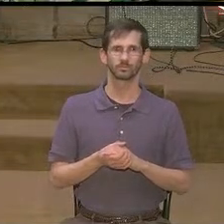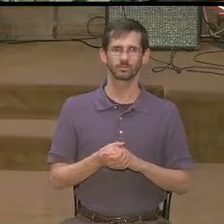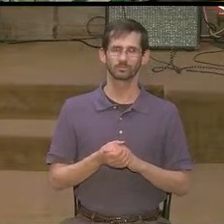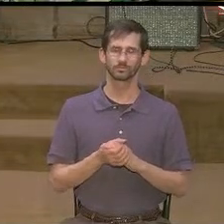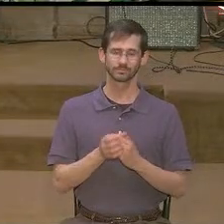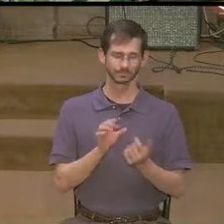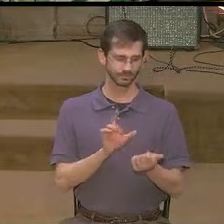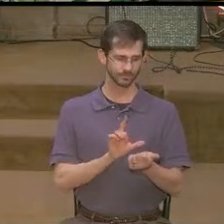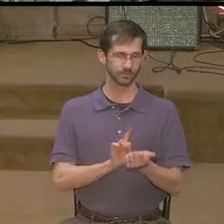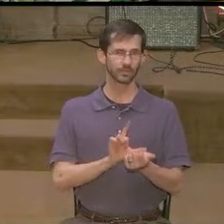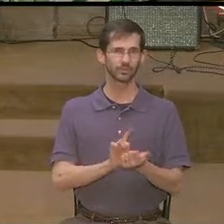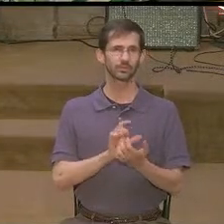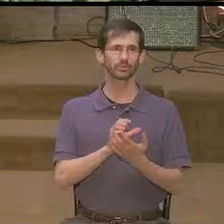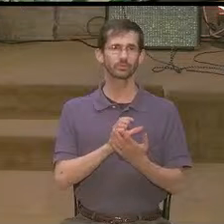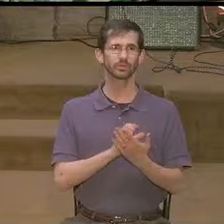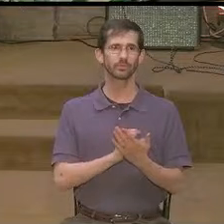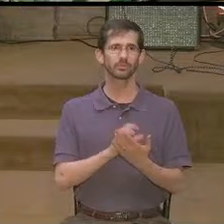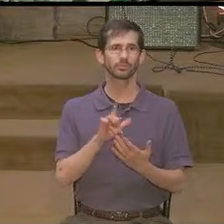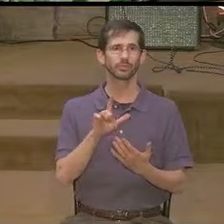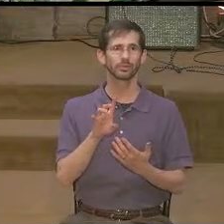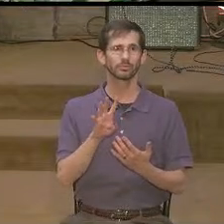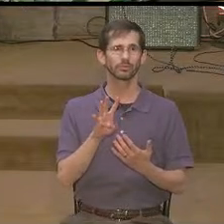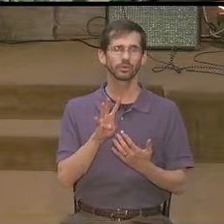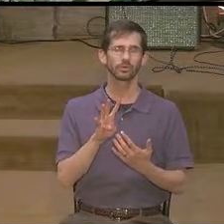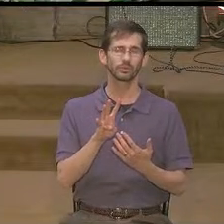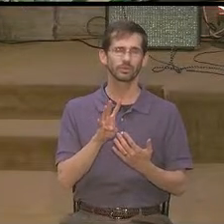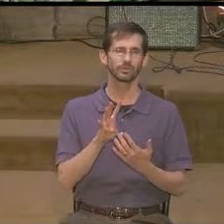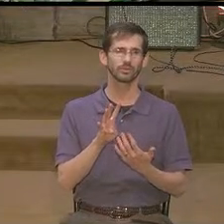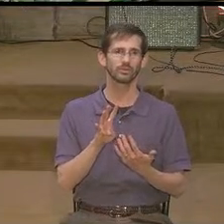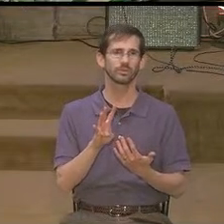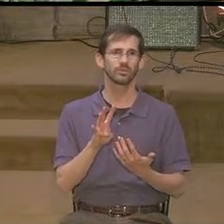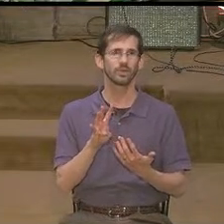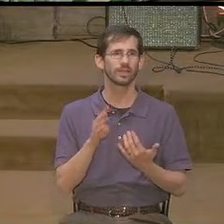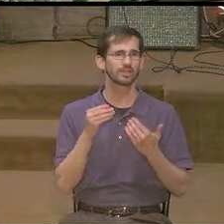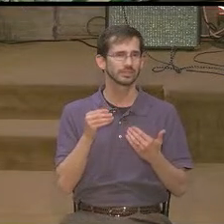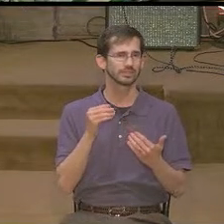Luke chapter 24, and let's pick up in